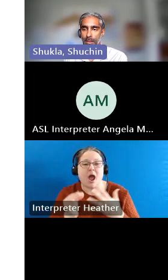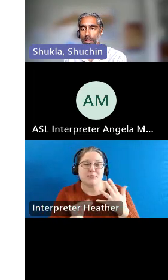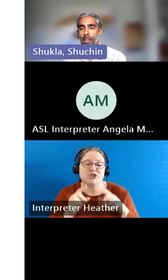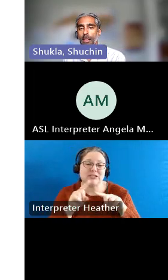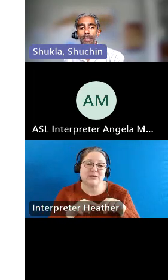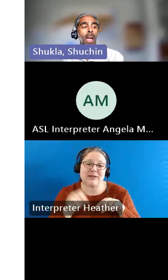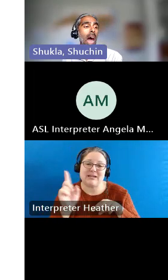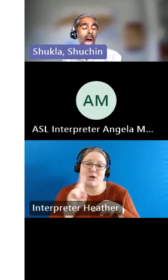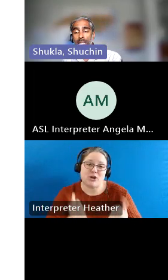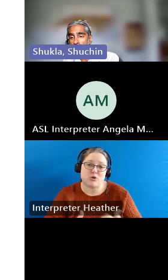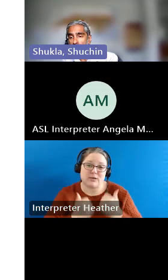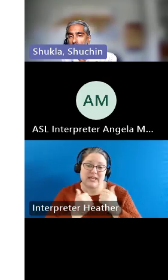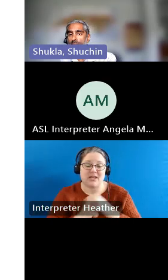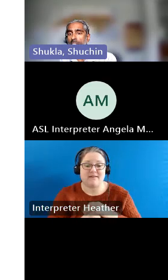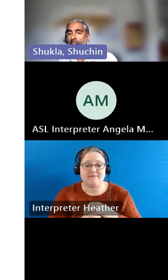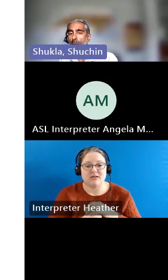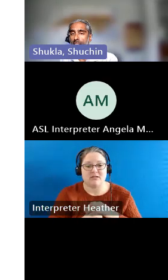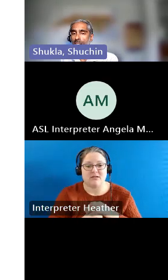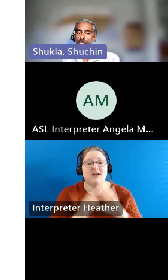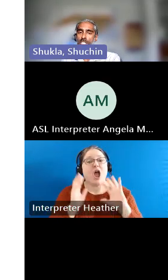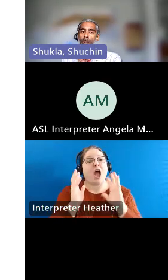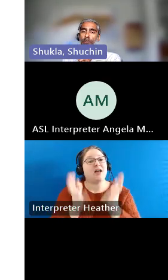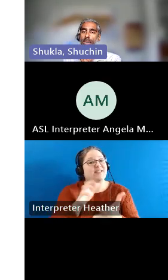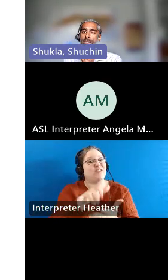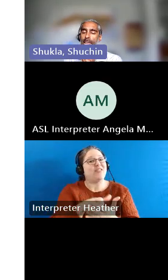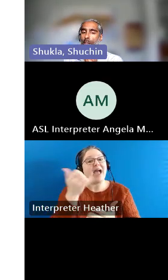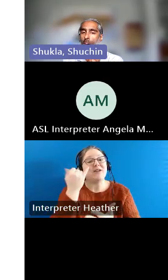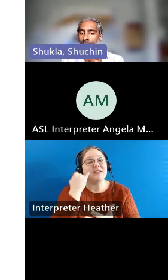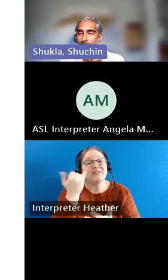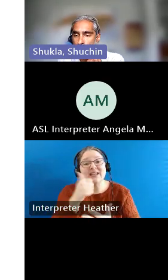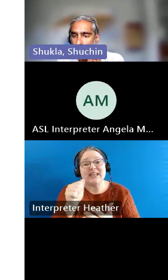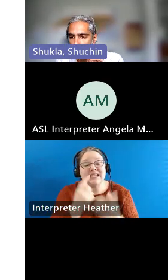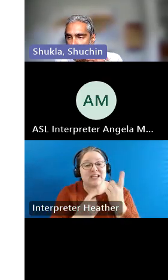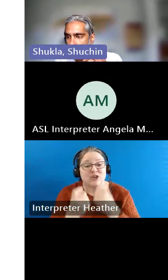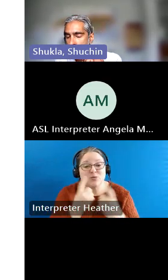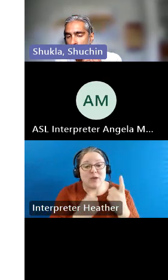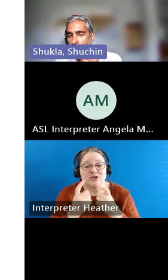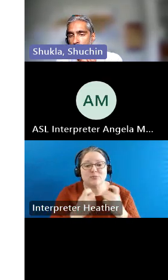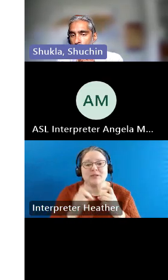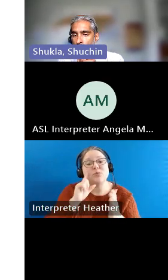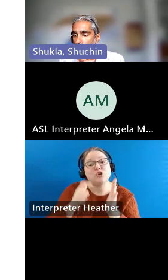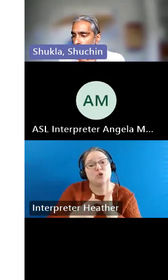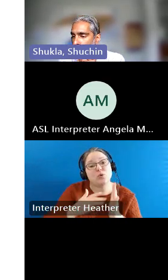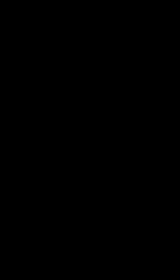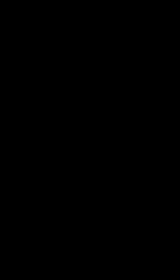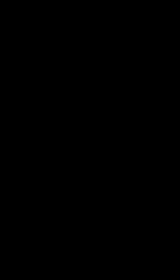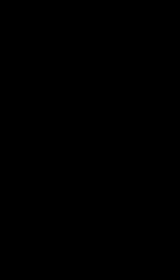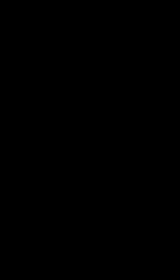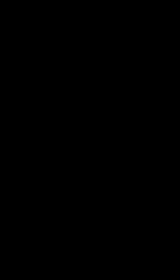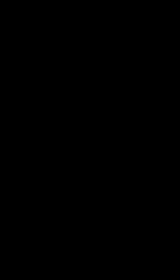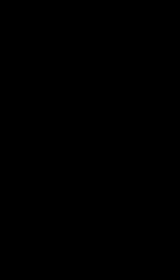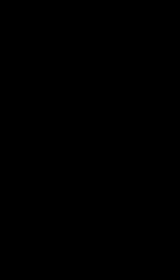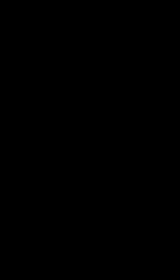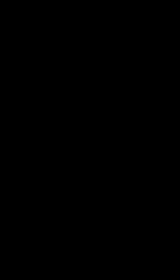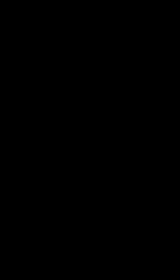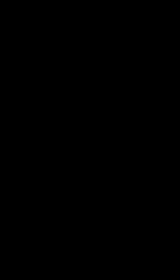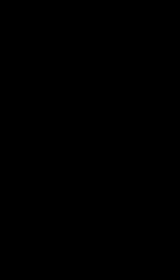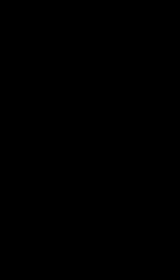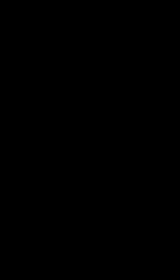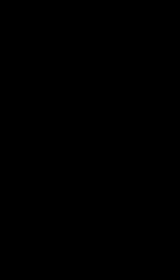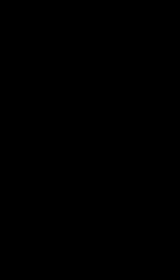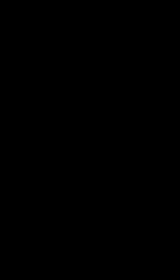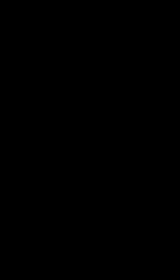where you are in the state. I'll leave it there to see if anyone has questions, but please take note of my email address and feel free to send me fan